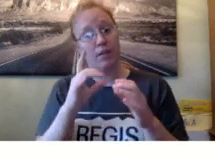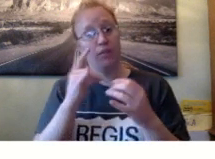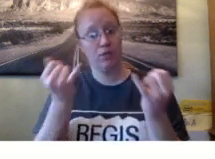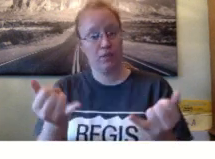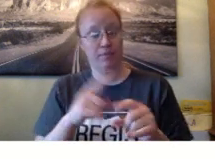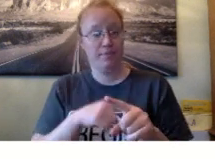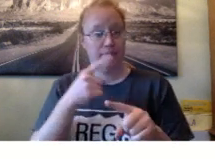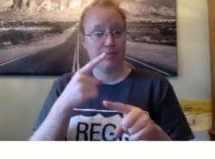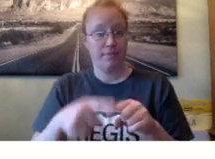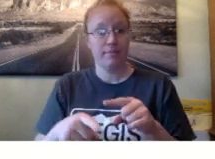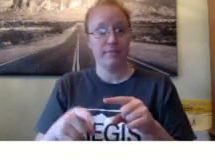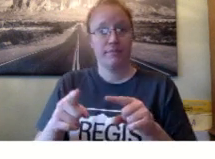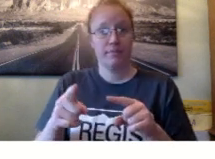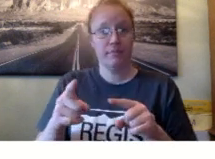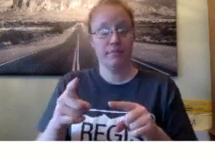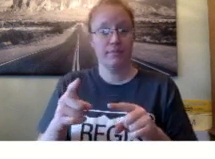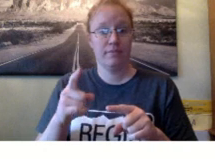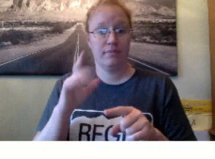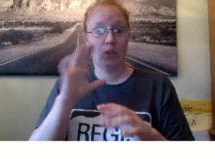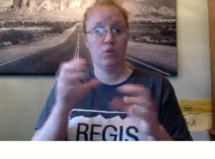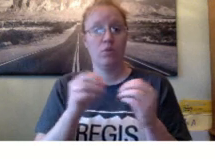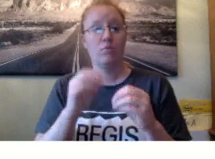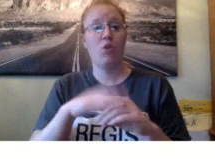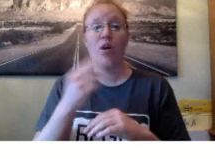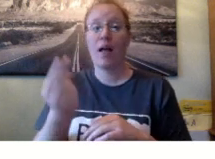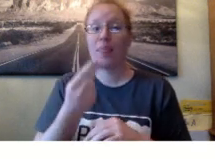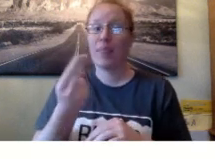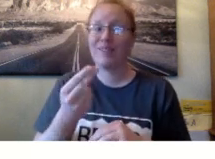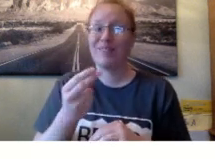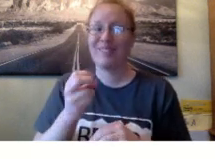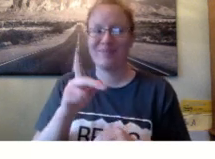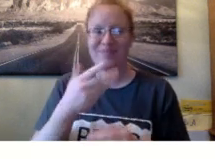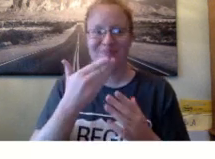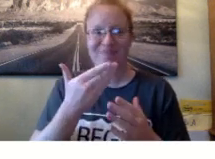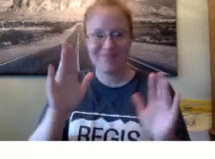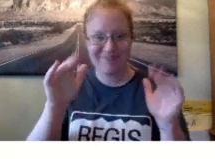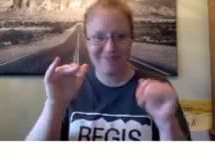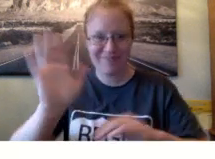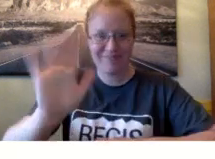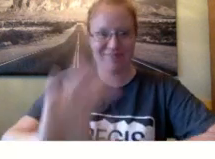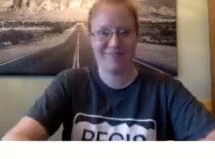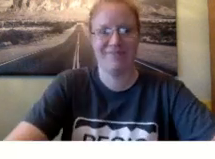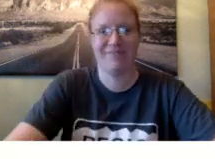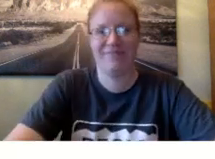day, and then we'll do more on Thursday. All right, thanks, guys.